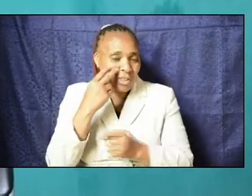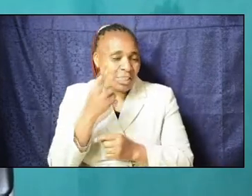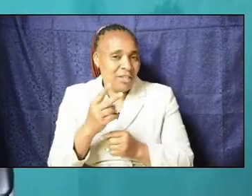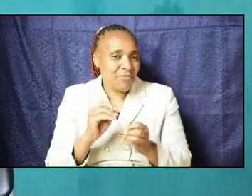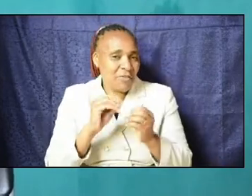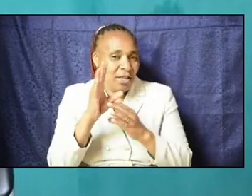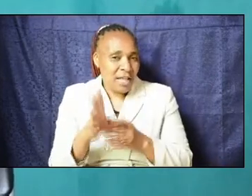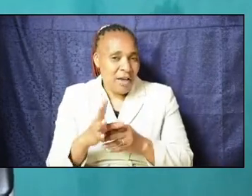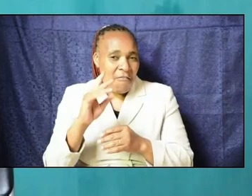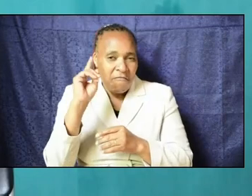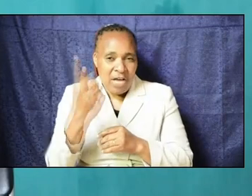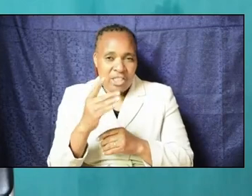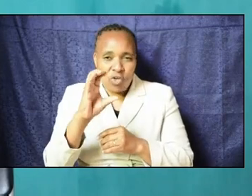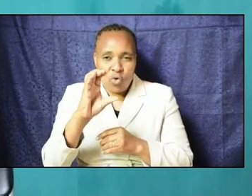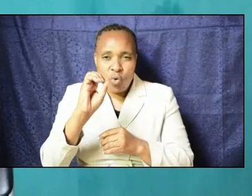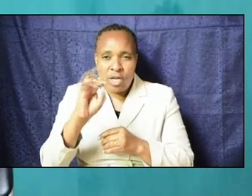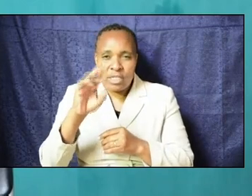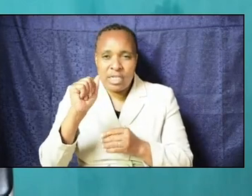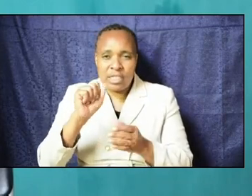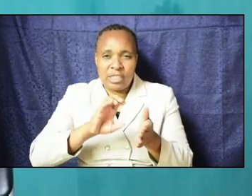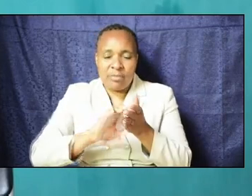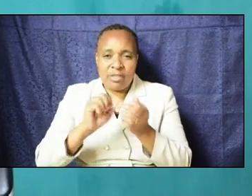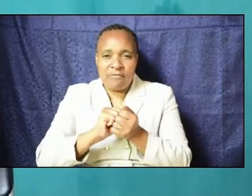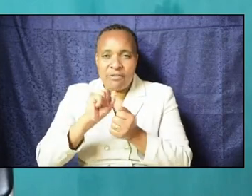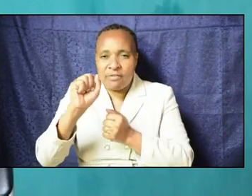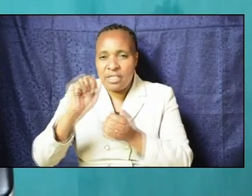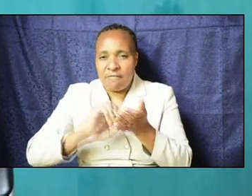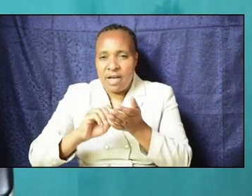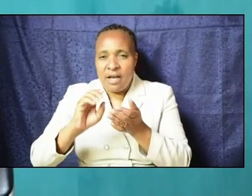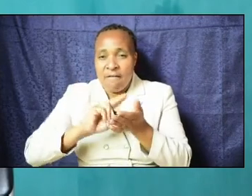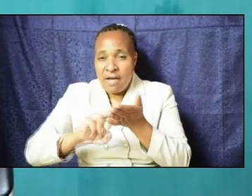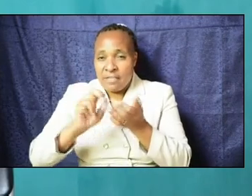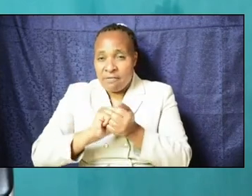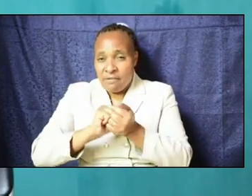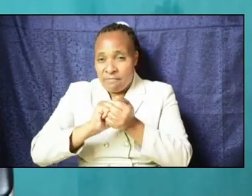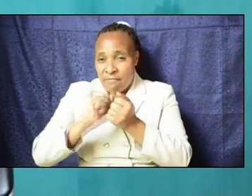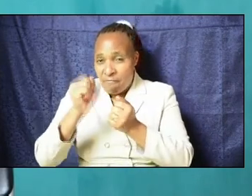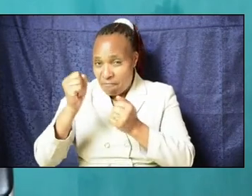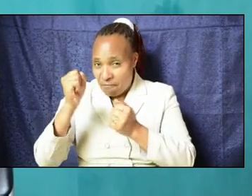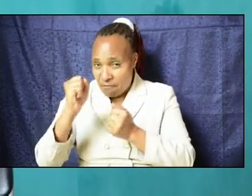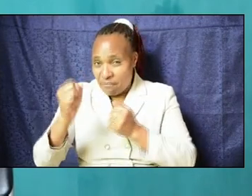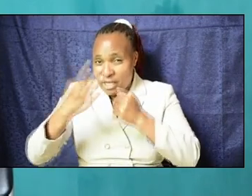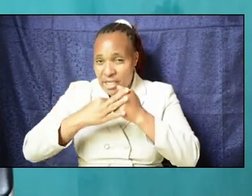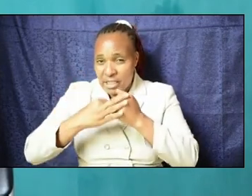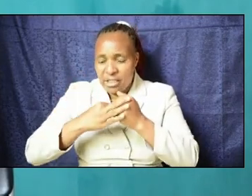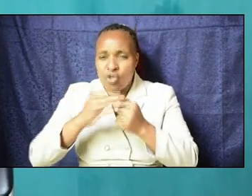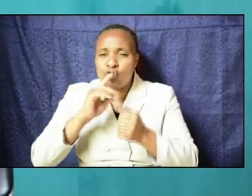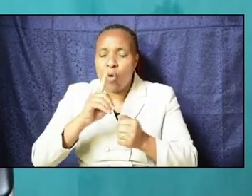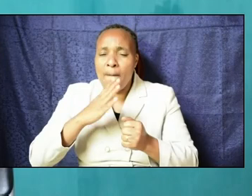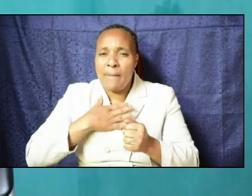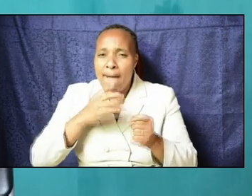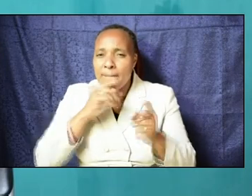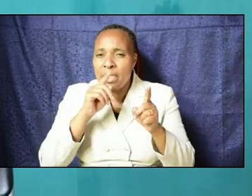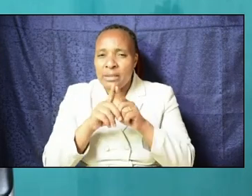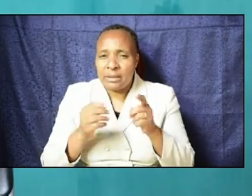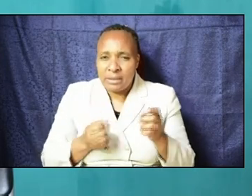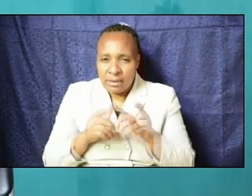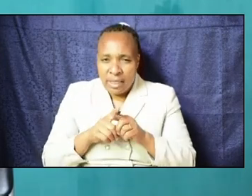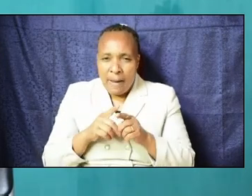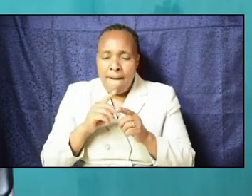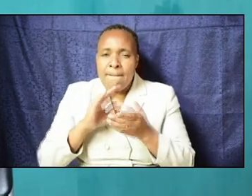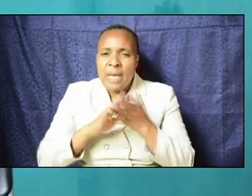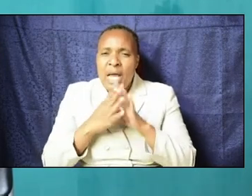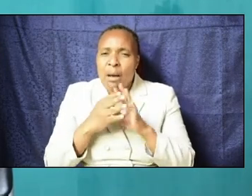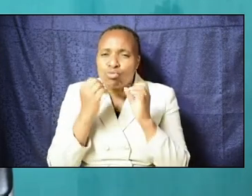Bible says in 1 Corinthians 15, verse 58, therefore, my beloved brethren, be ye